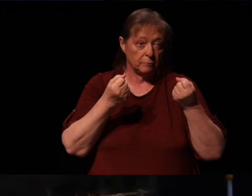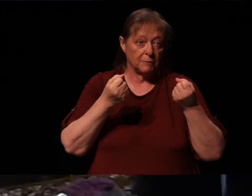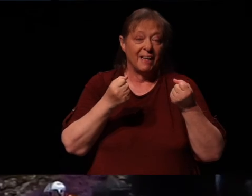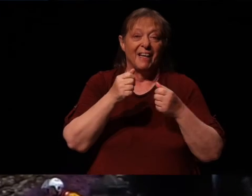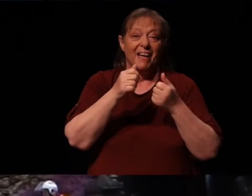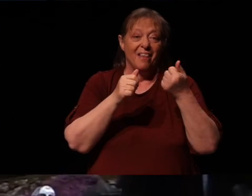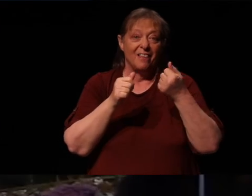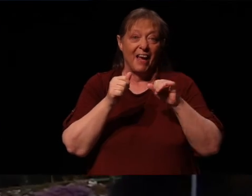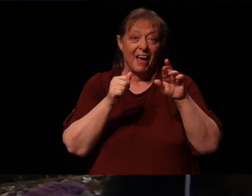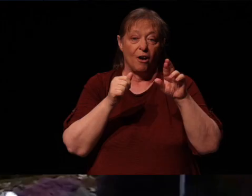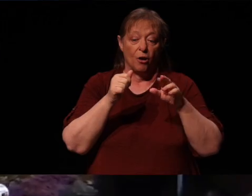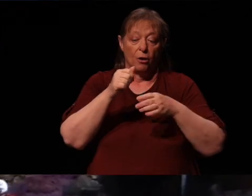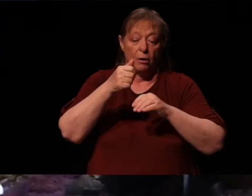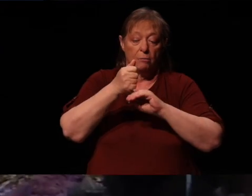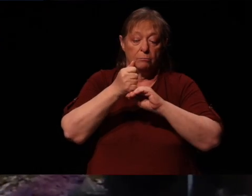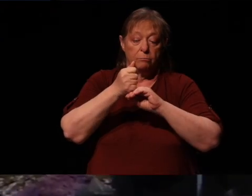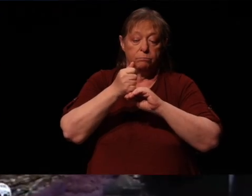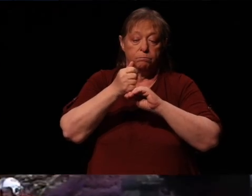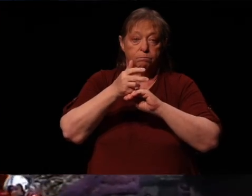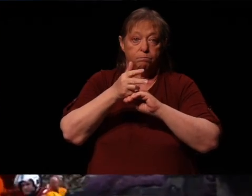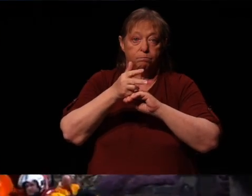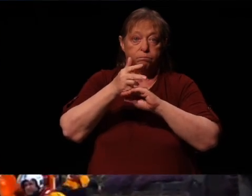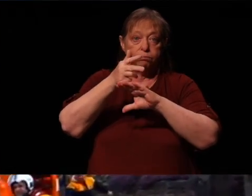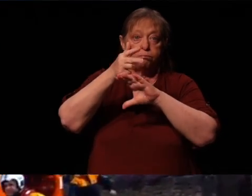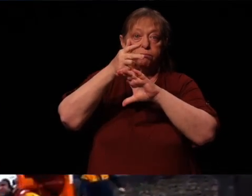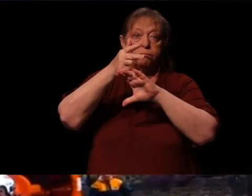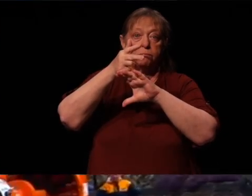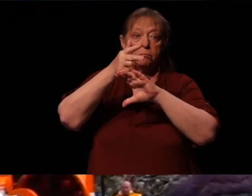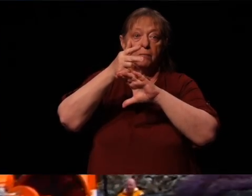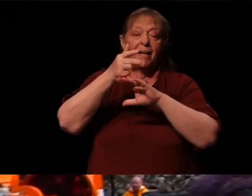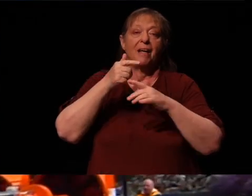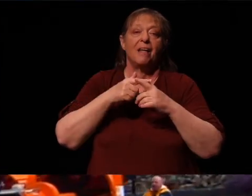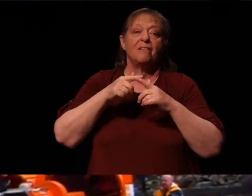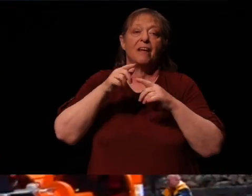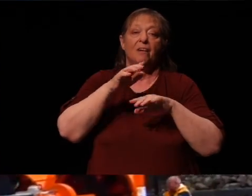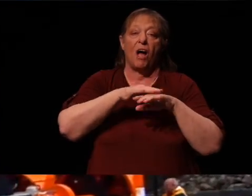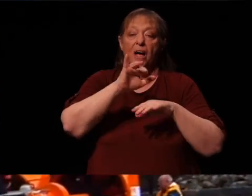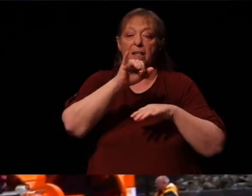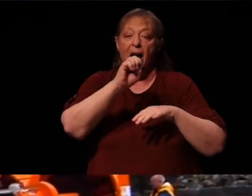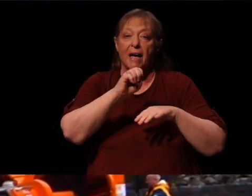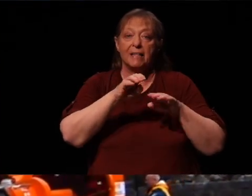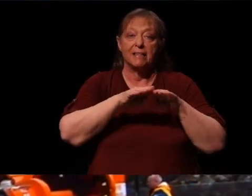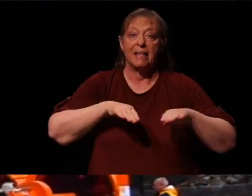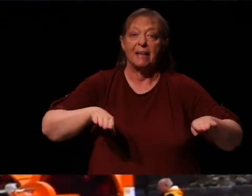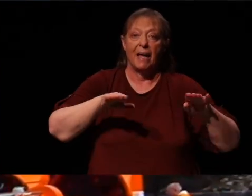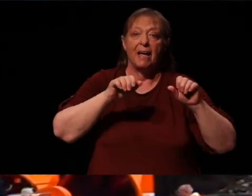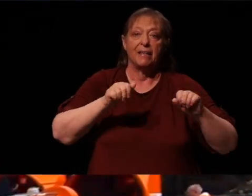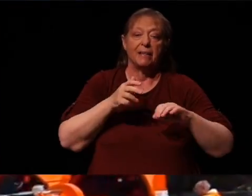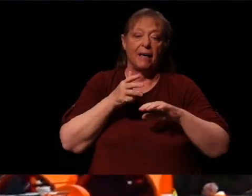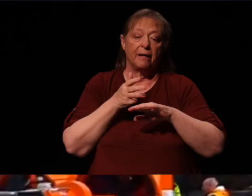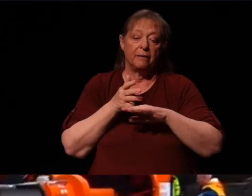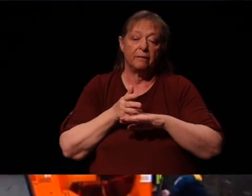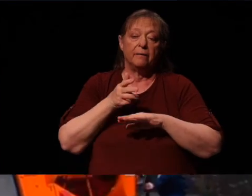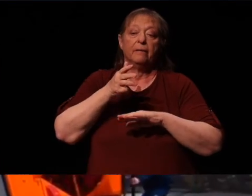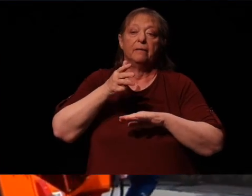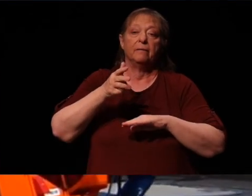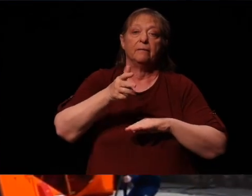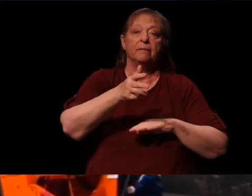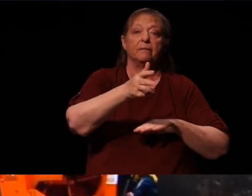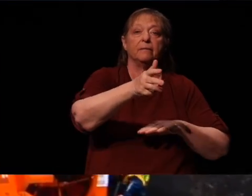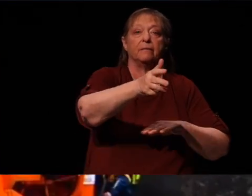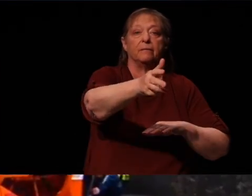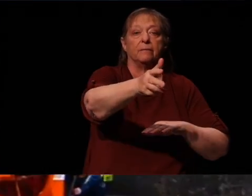actually the air is underneath it and raises itself up, and it allows for it to glide over ice and some portions of